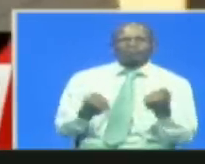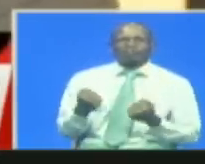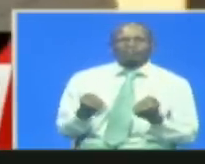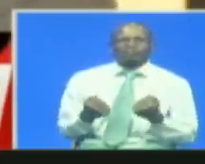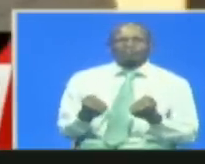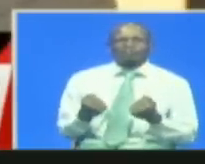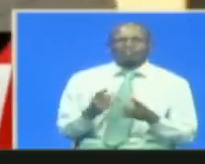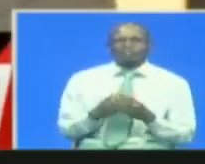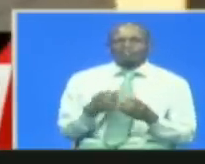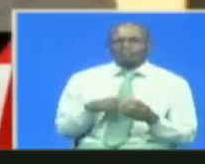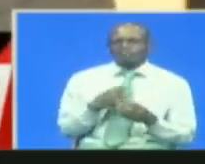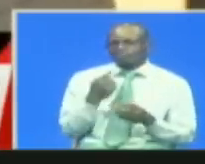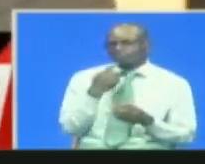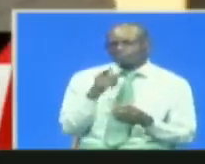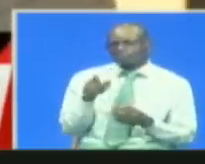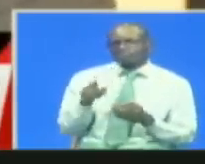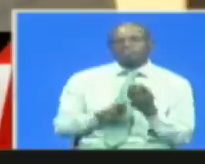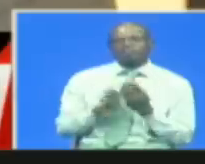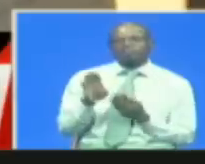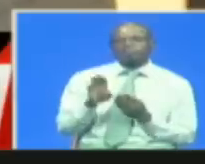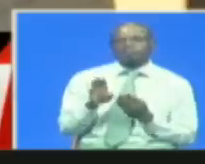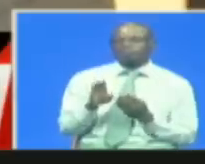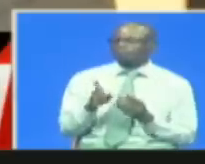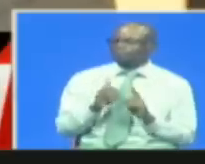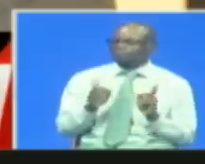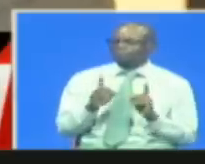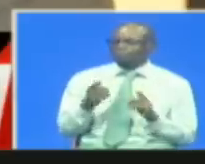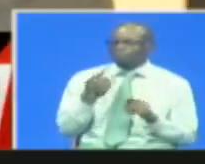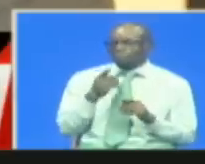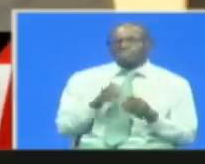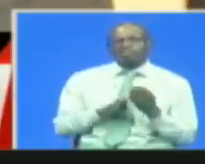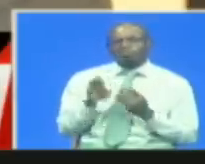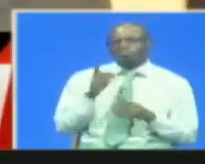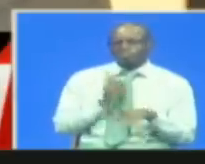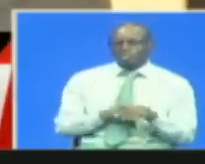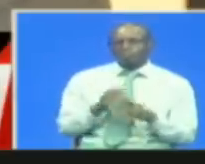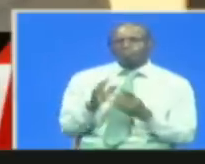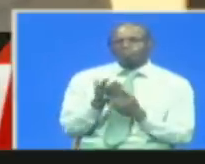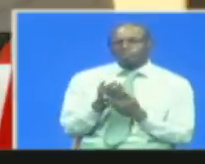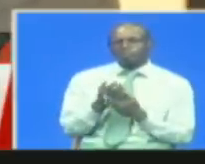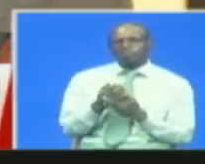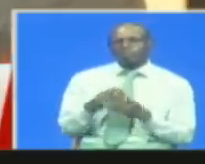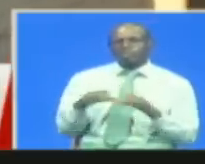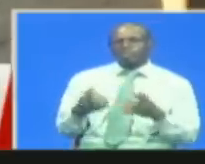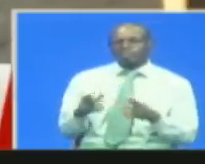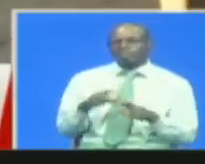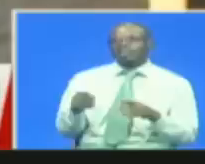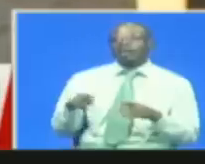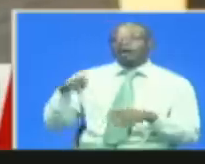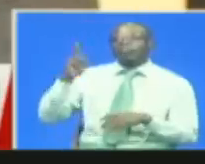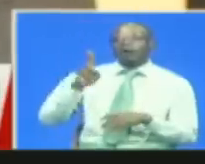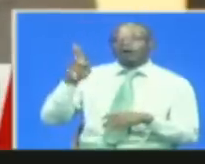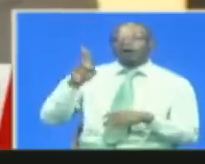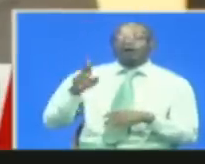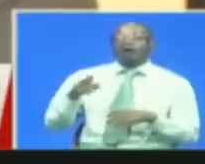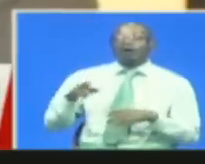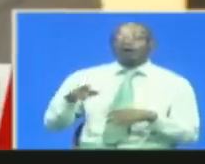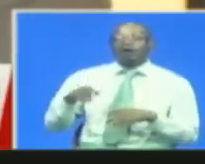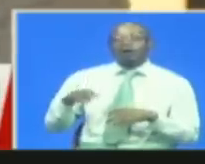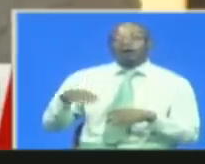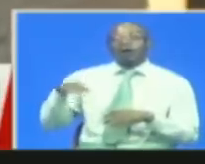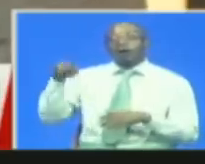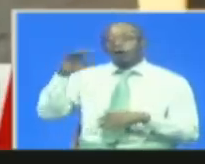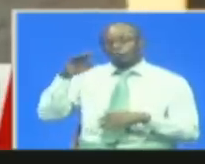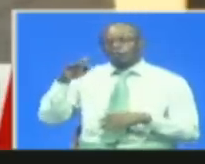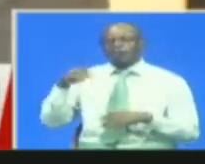that that's development. We say there's development when even the middle class and the upper class are actually able to use our public